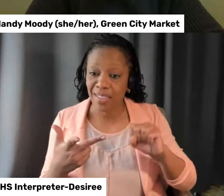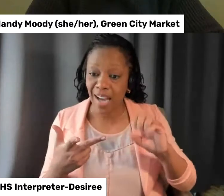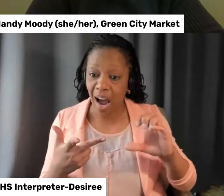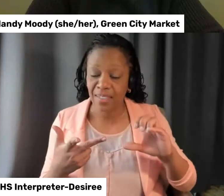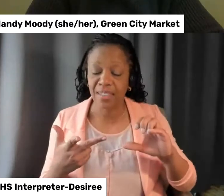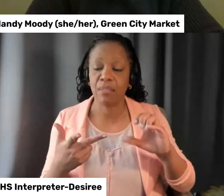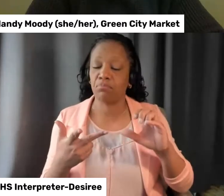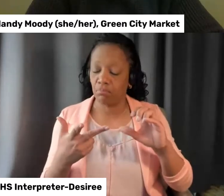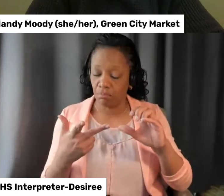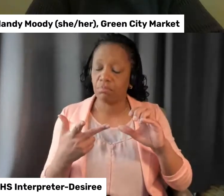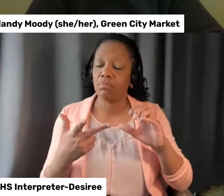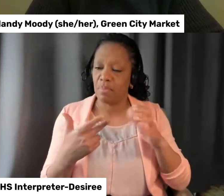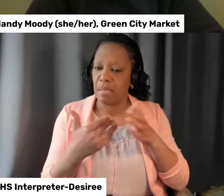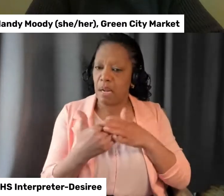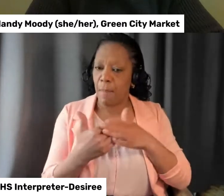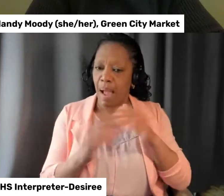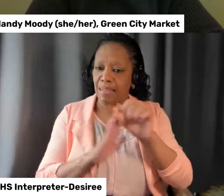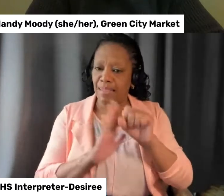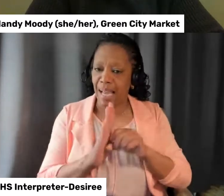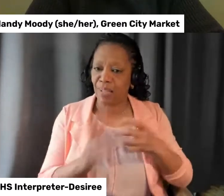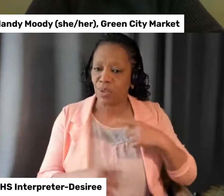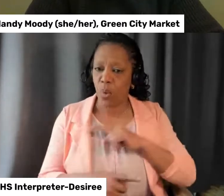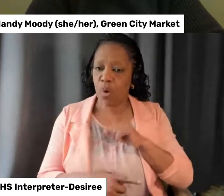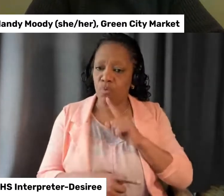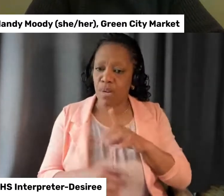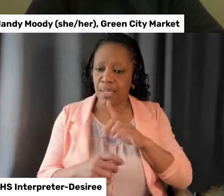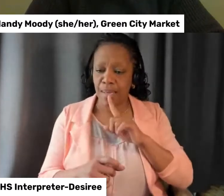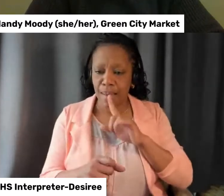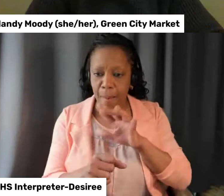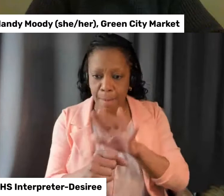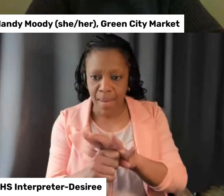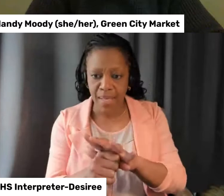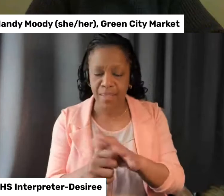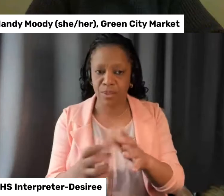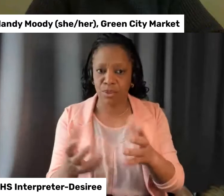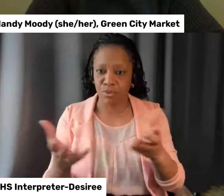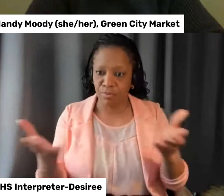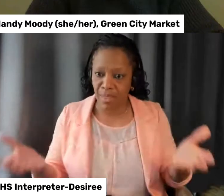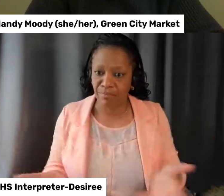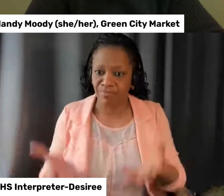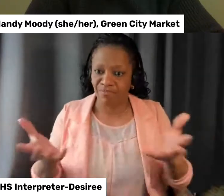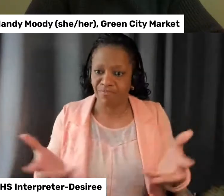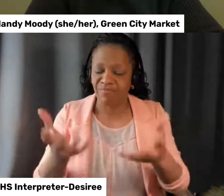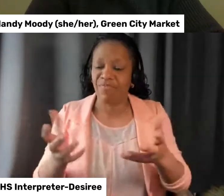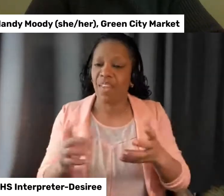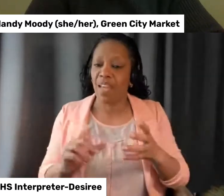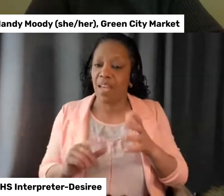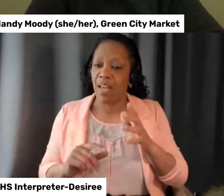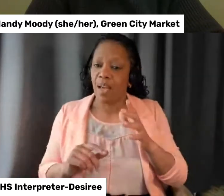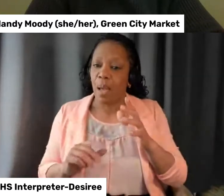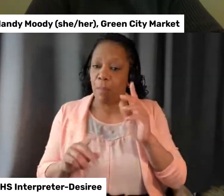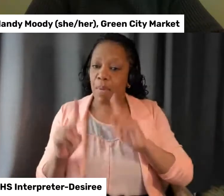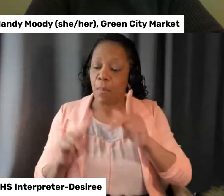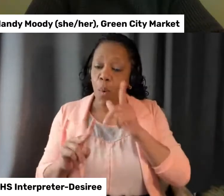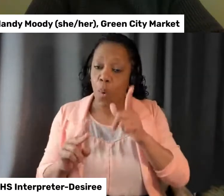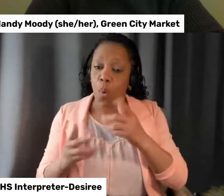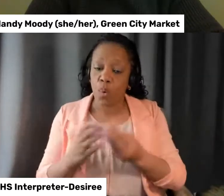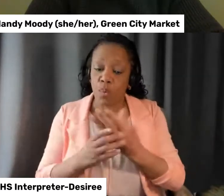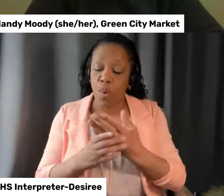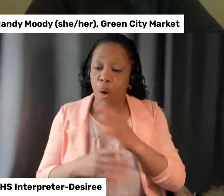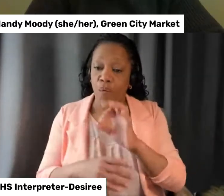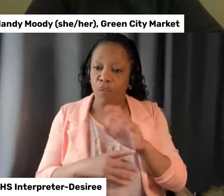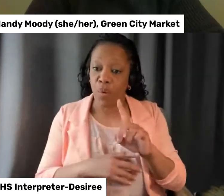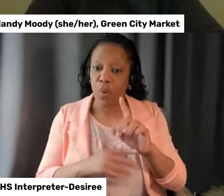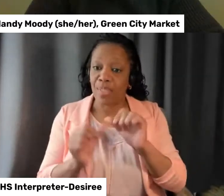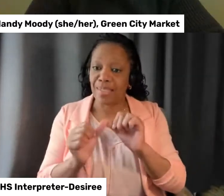really committed to uplifting the local food system, folks who are growing food sustainably, and providing access to